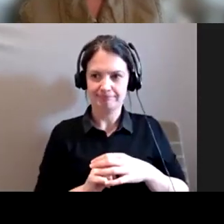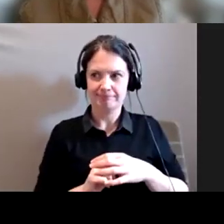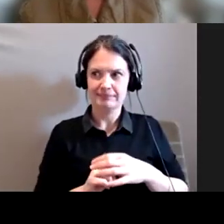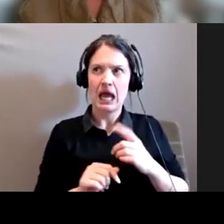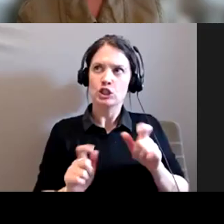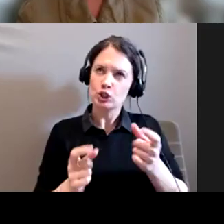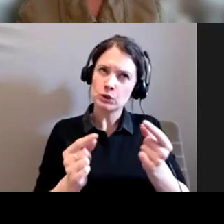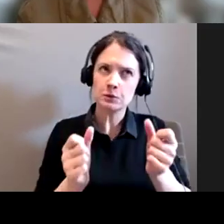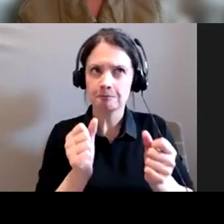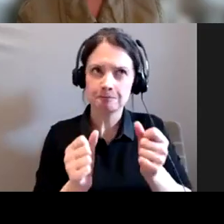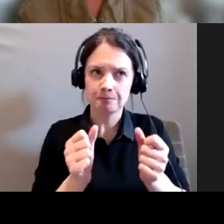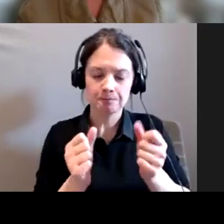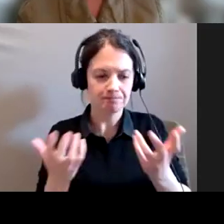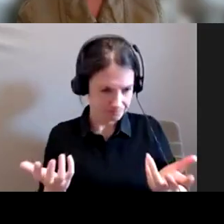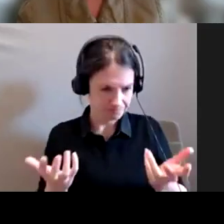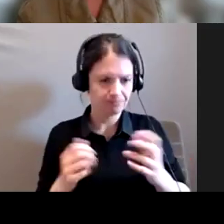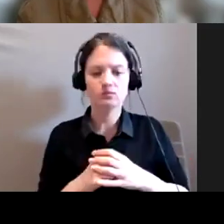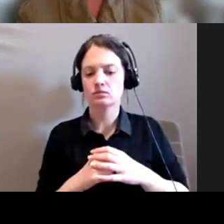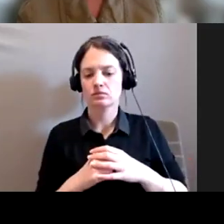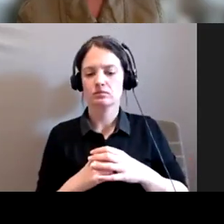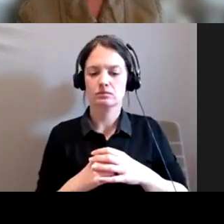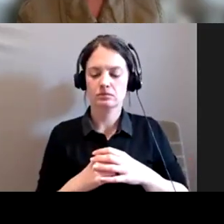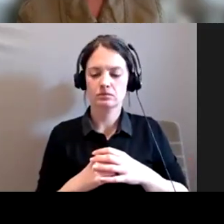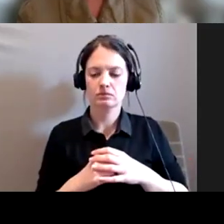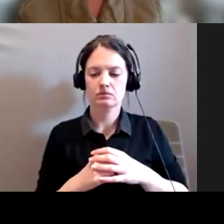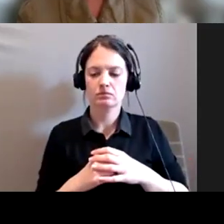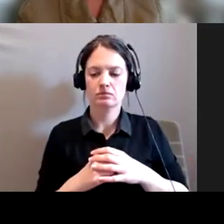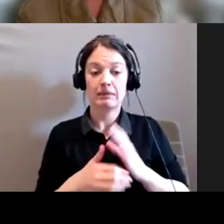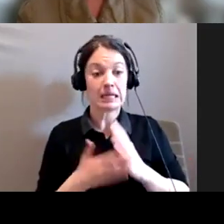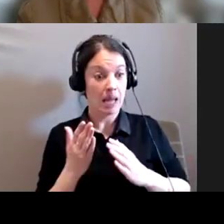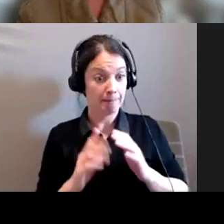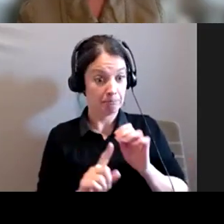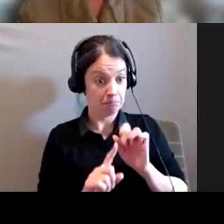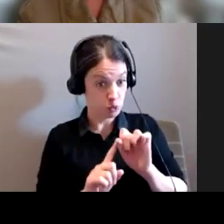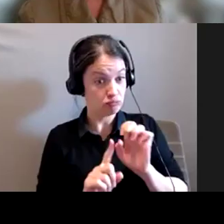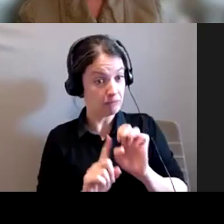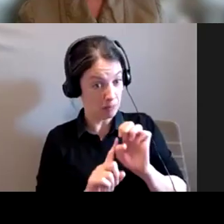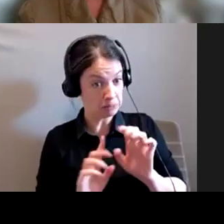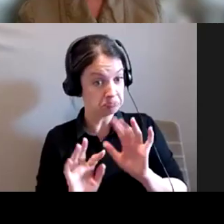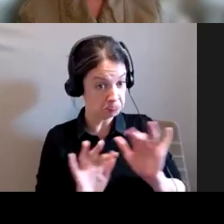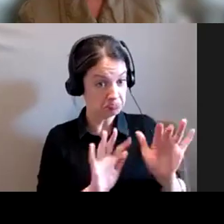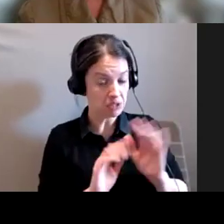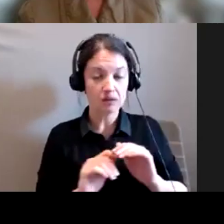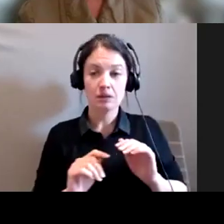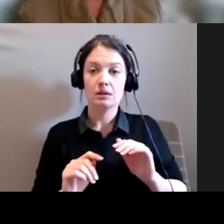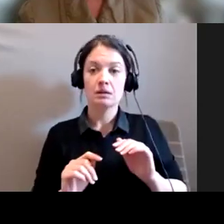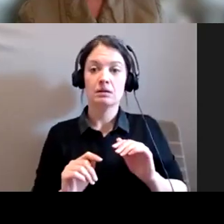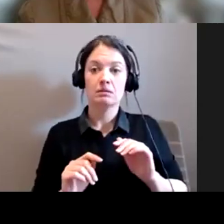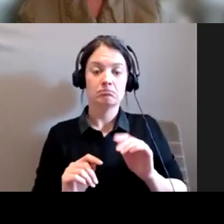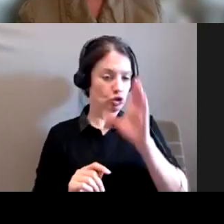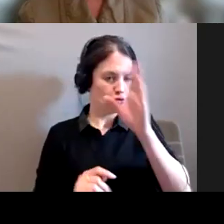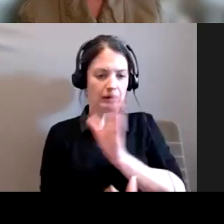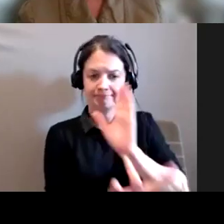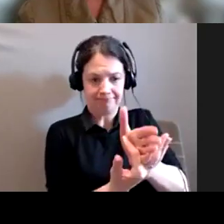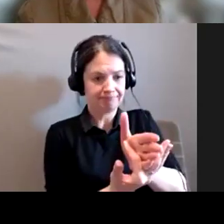is. And so, in some settings, as I said, direct